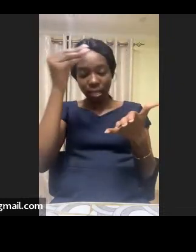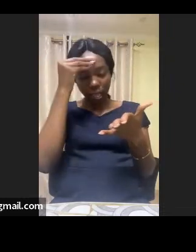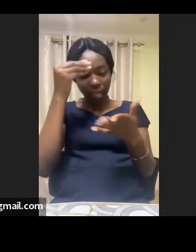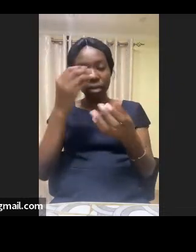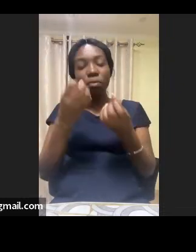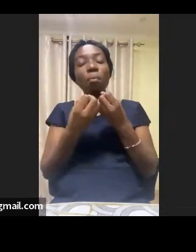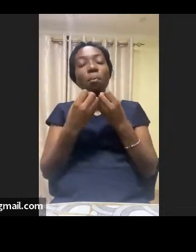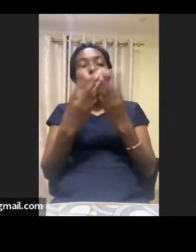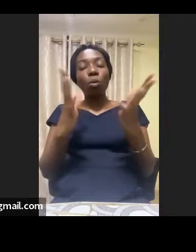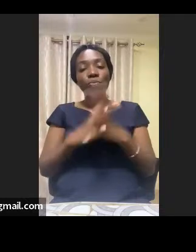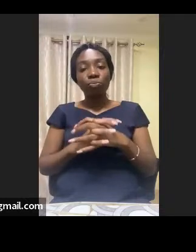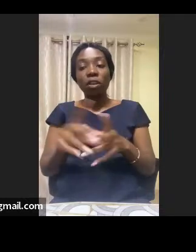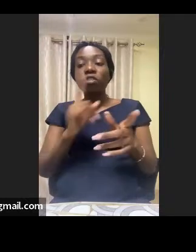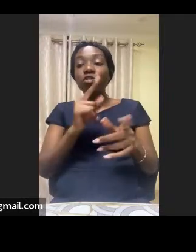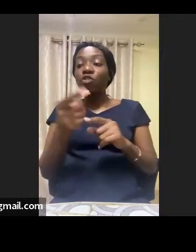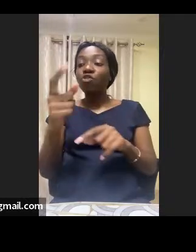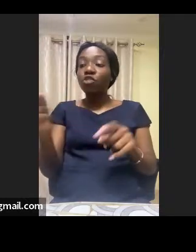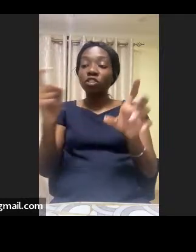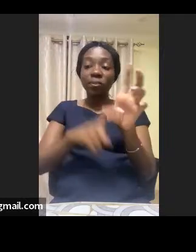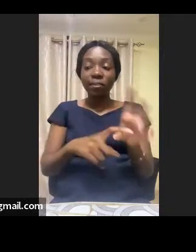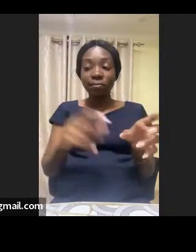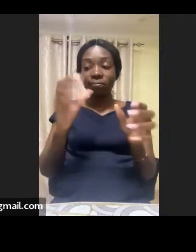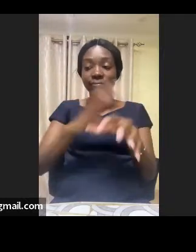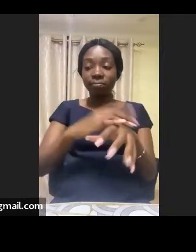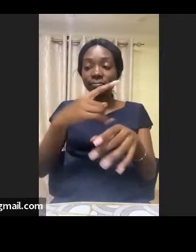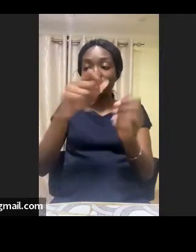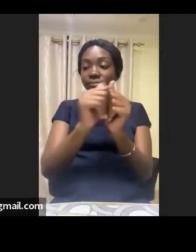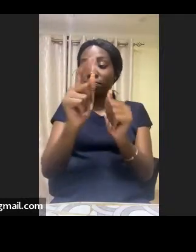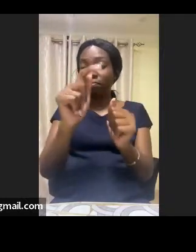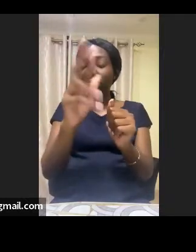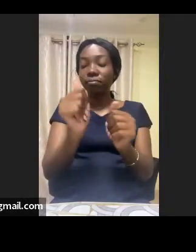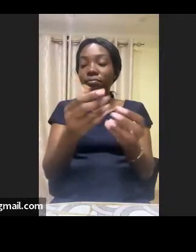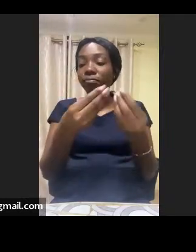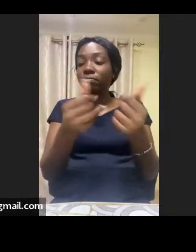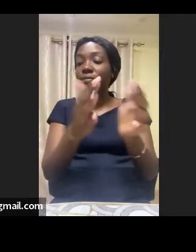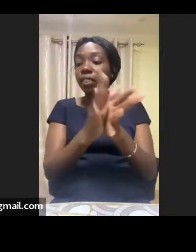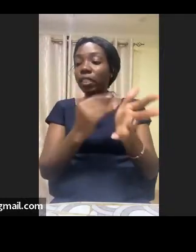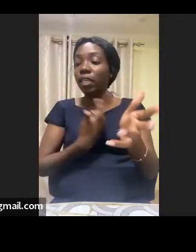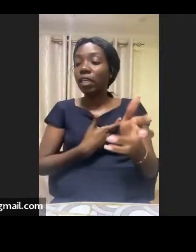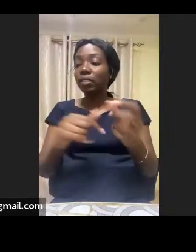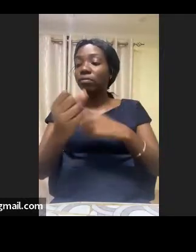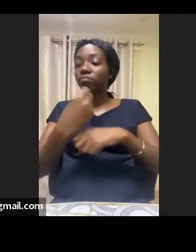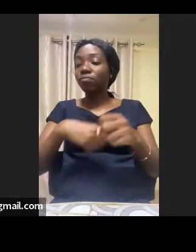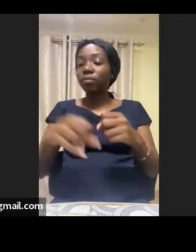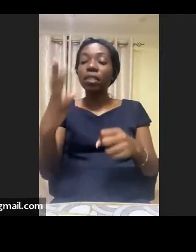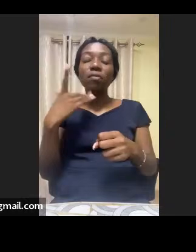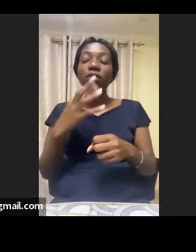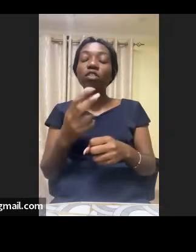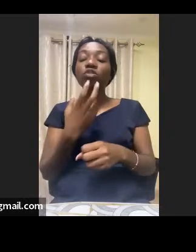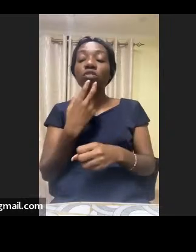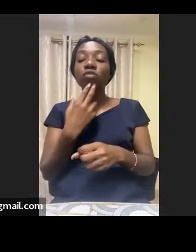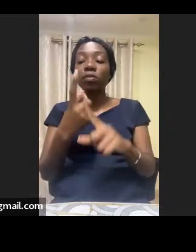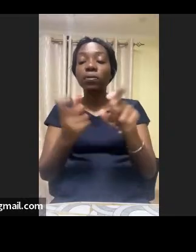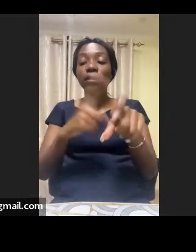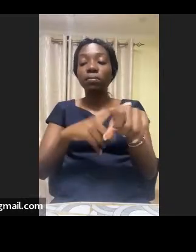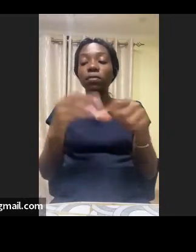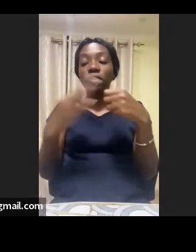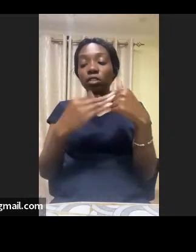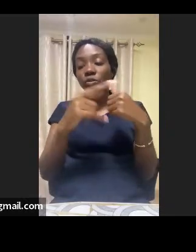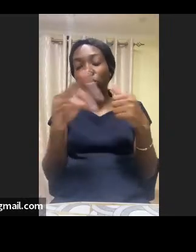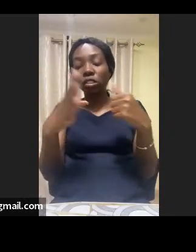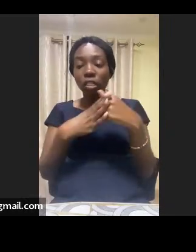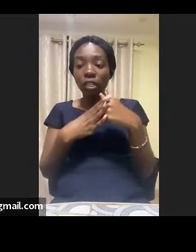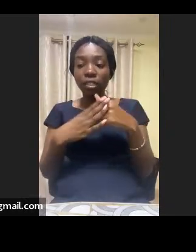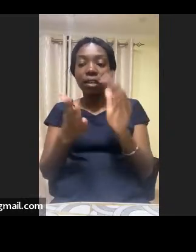of course, you're tuned in to Get It Right with Atara Solutions. And we do this every Tuesday from 8 p.m. to 9 p.m. And this